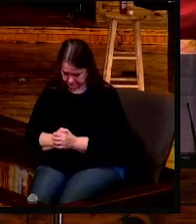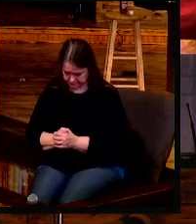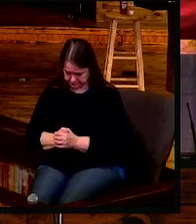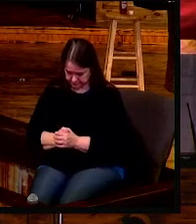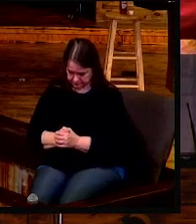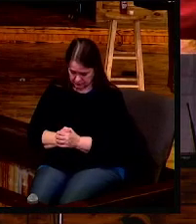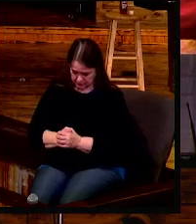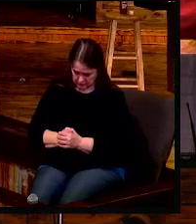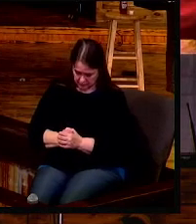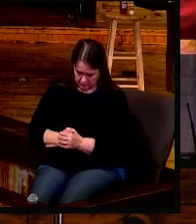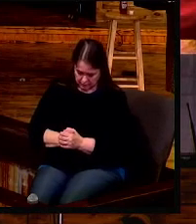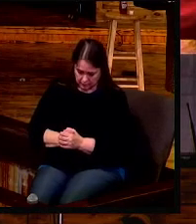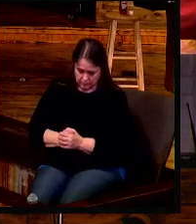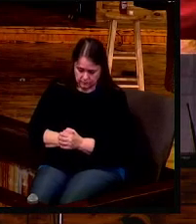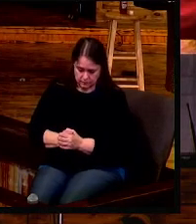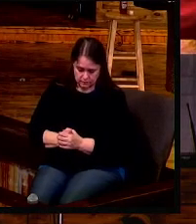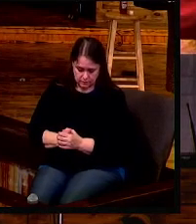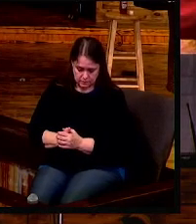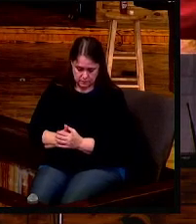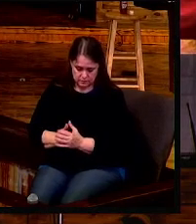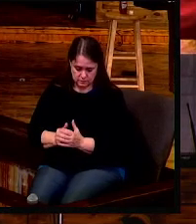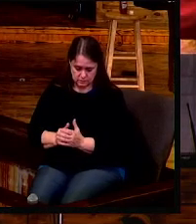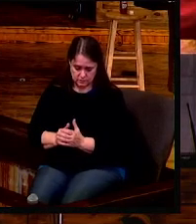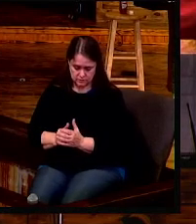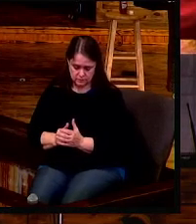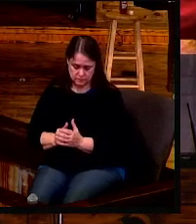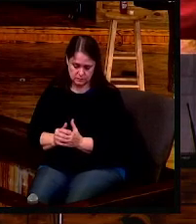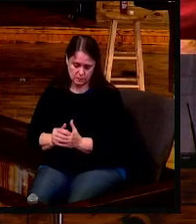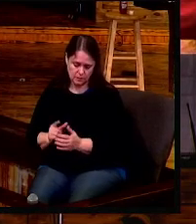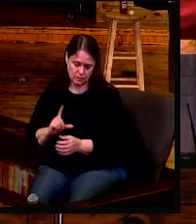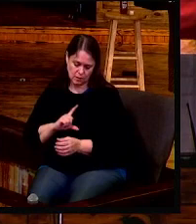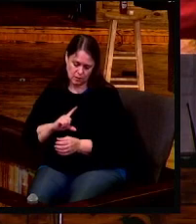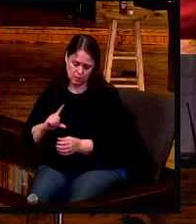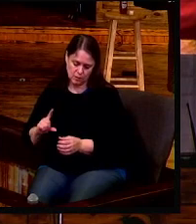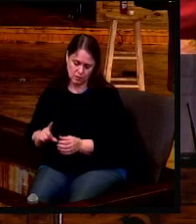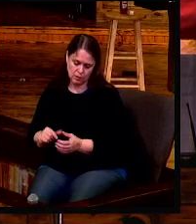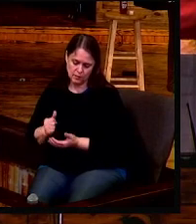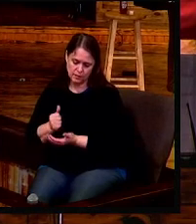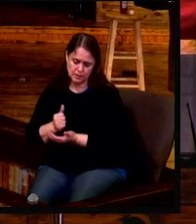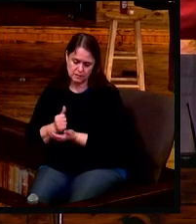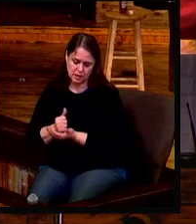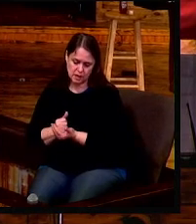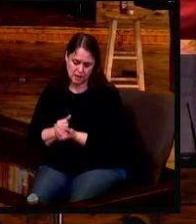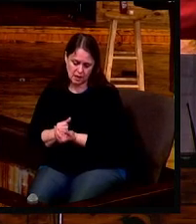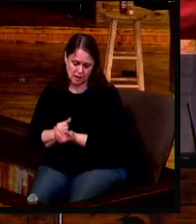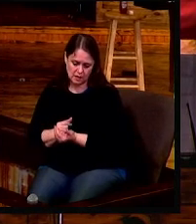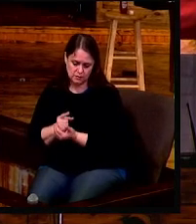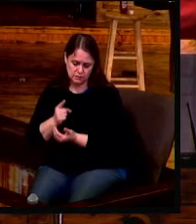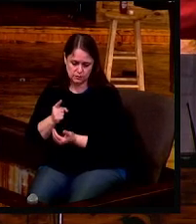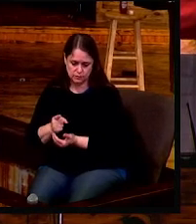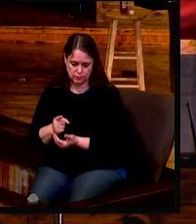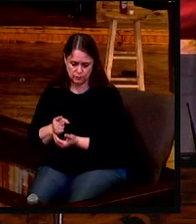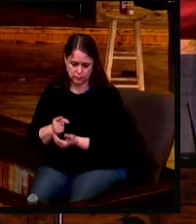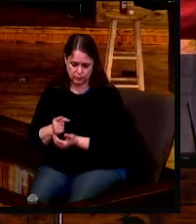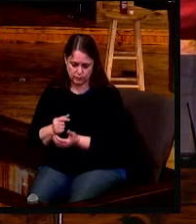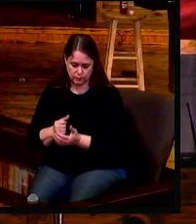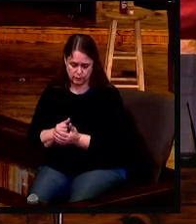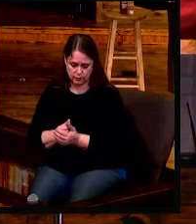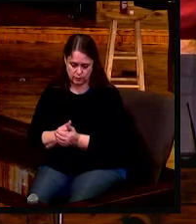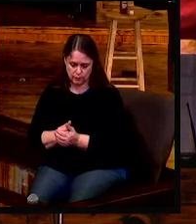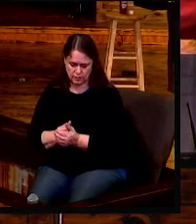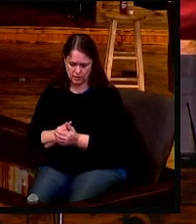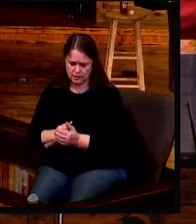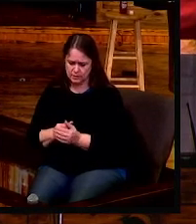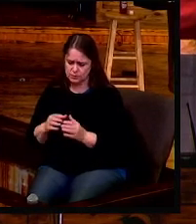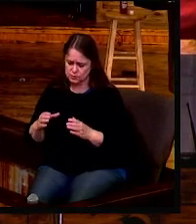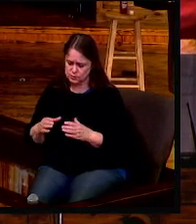I reckon there are probably some of you in here right now that the Lord has asked you to do something or laid something out in front of you that he wants you to go do,